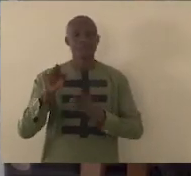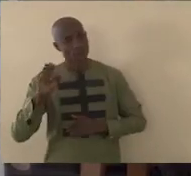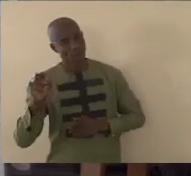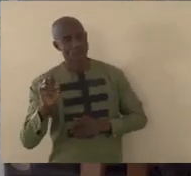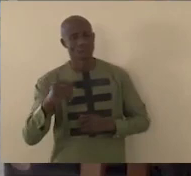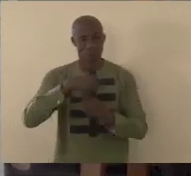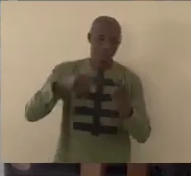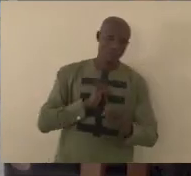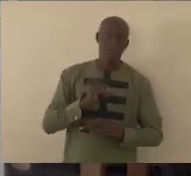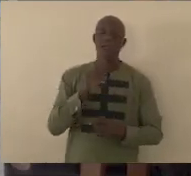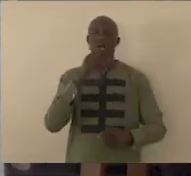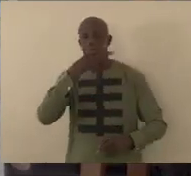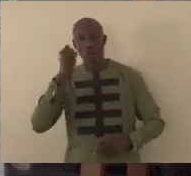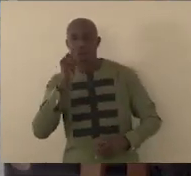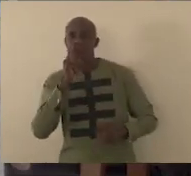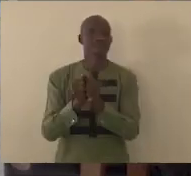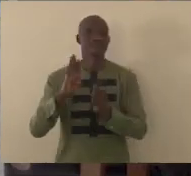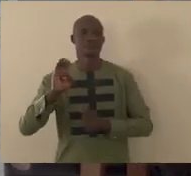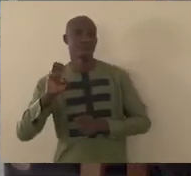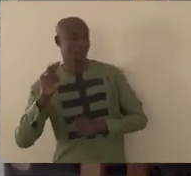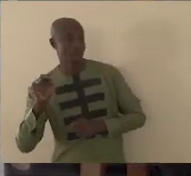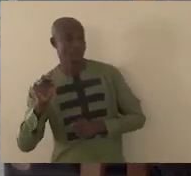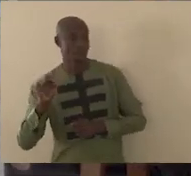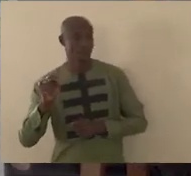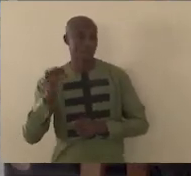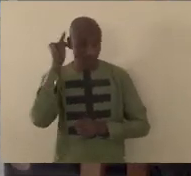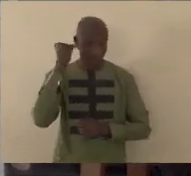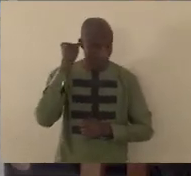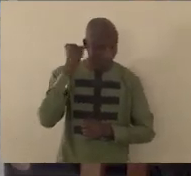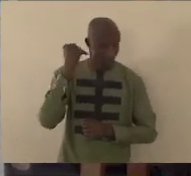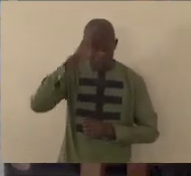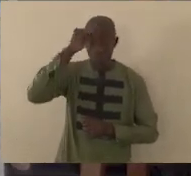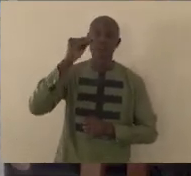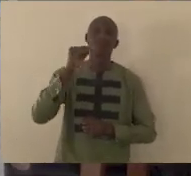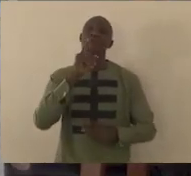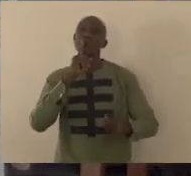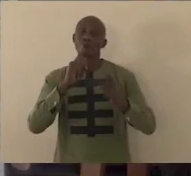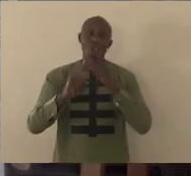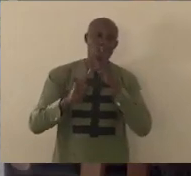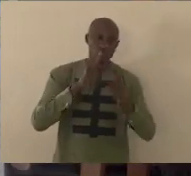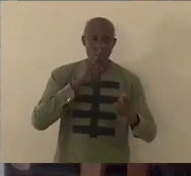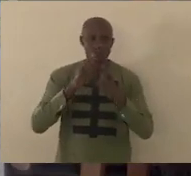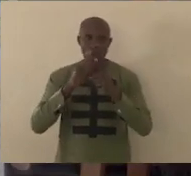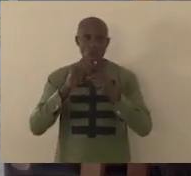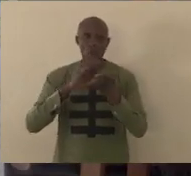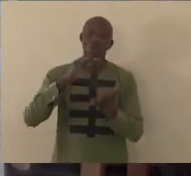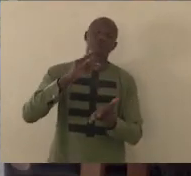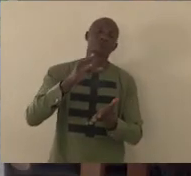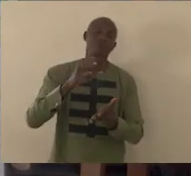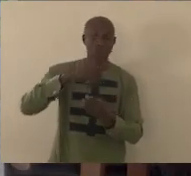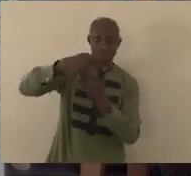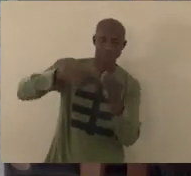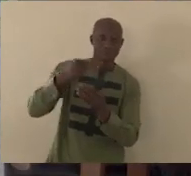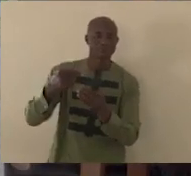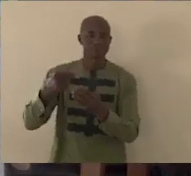So when I was speaking to Senator Ben Obi, an Igbo man, speaking so glowingly